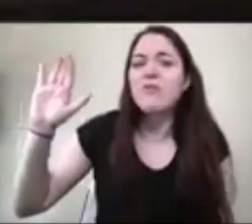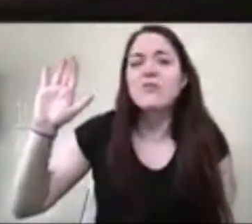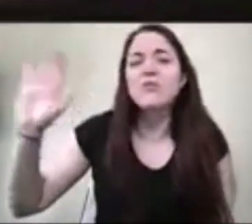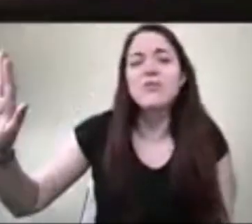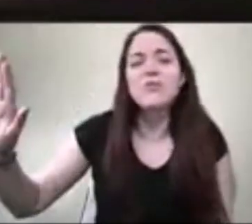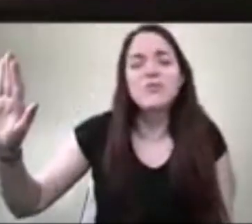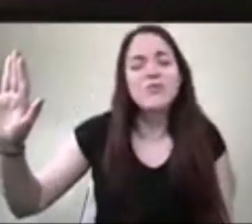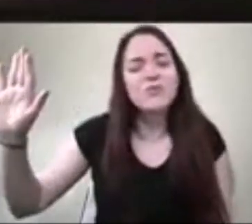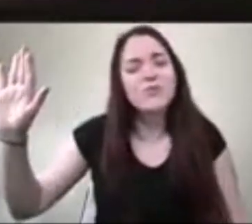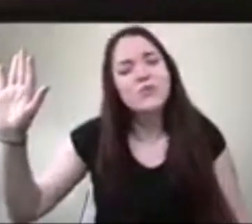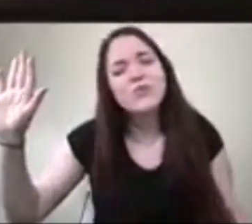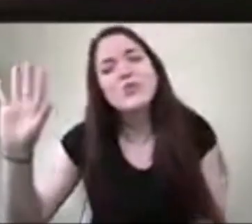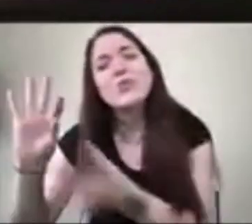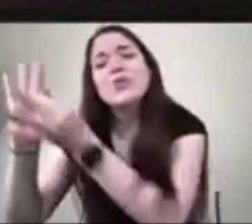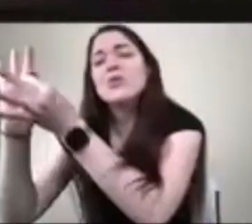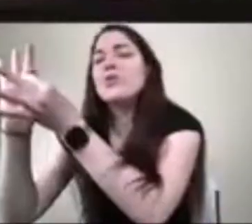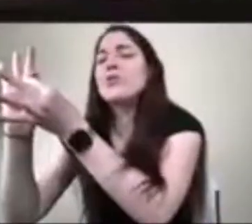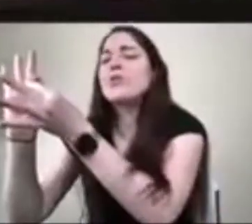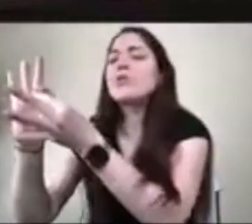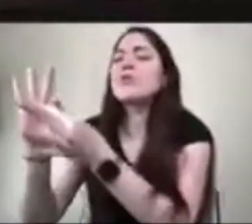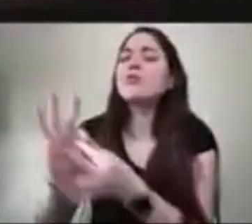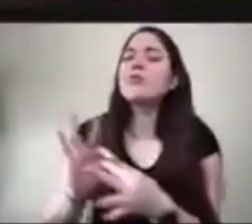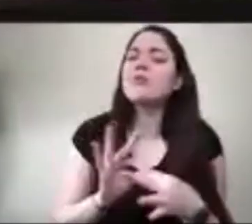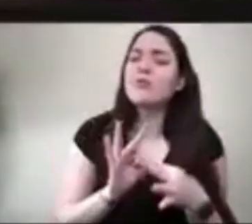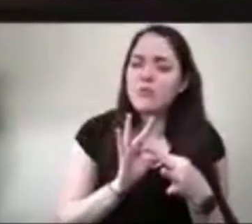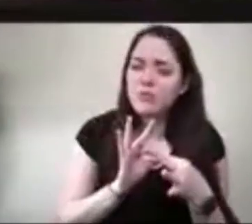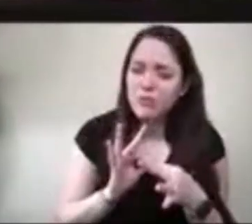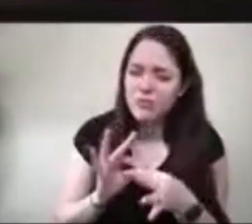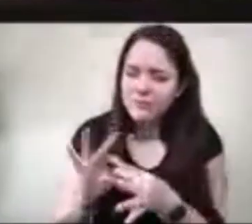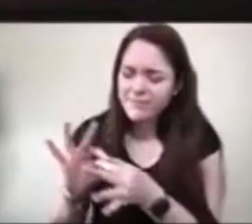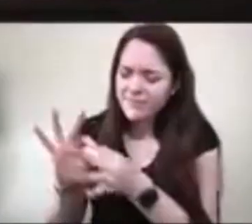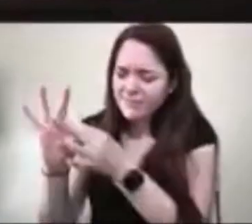to you,